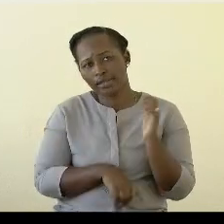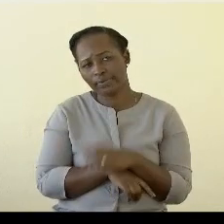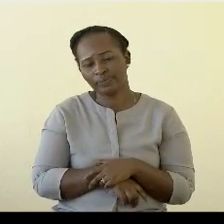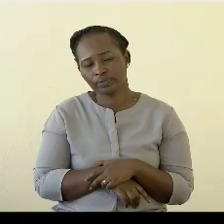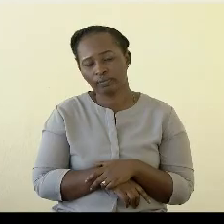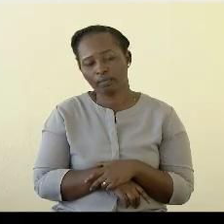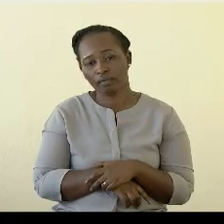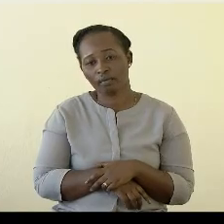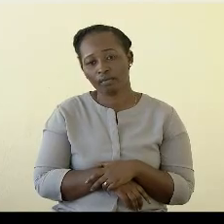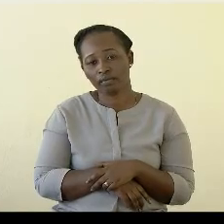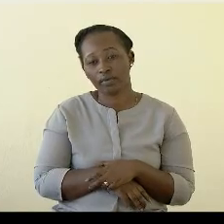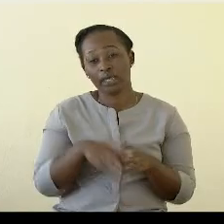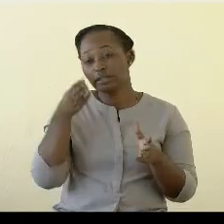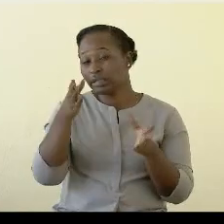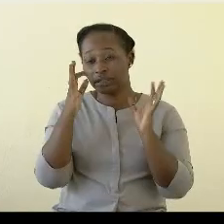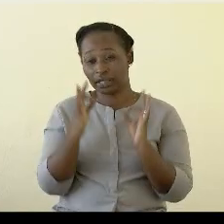This is not allowed.